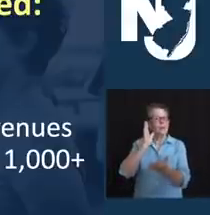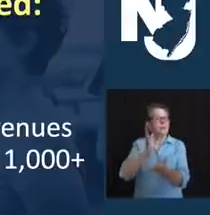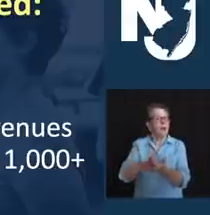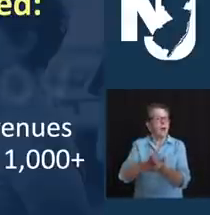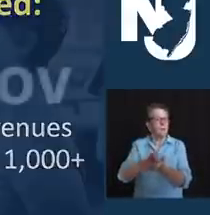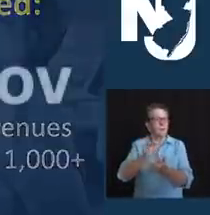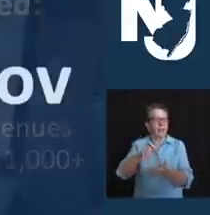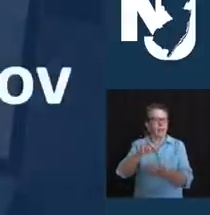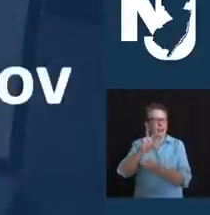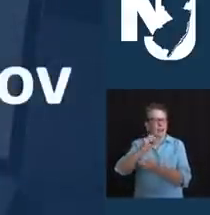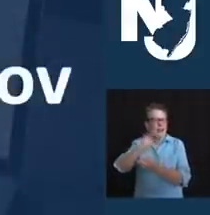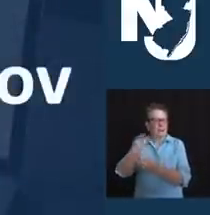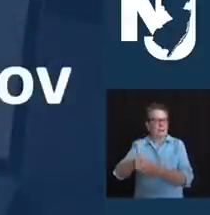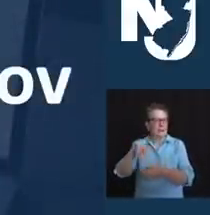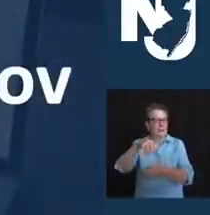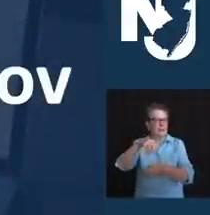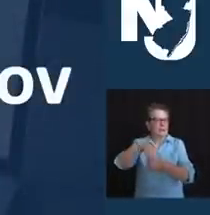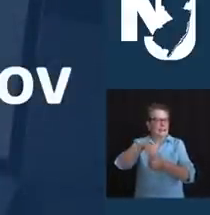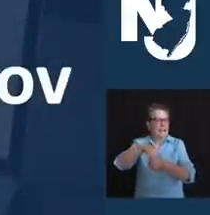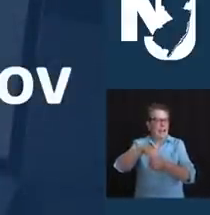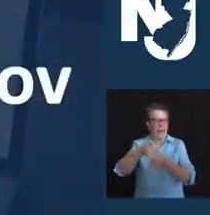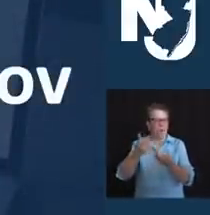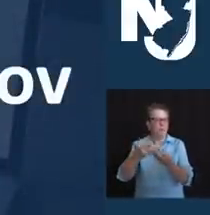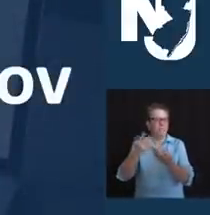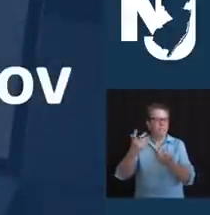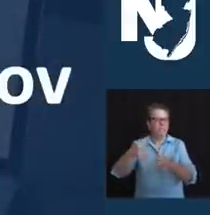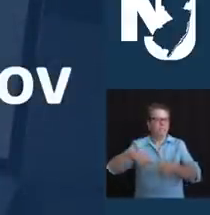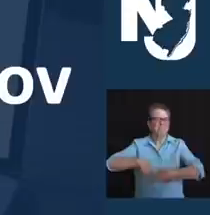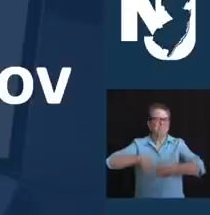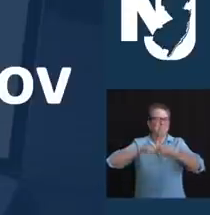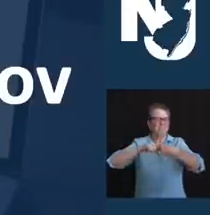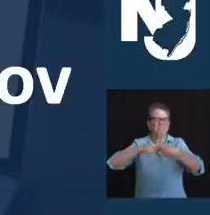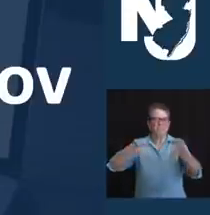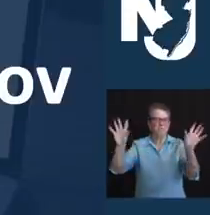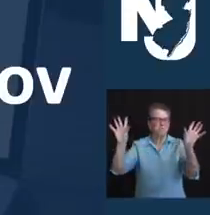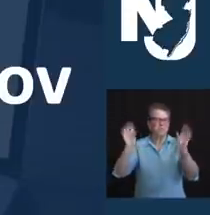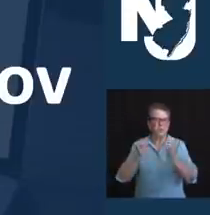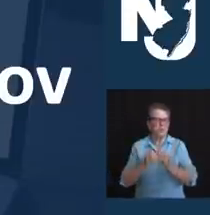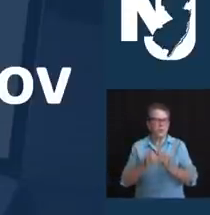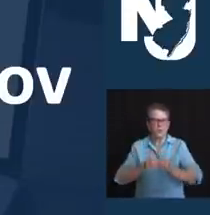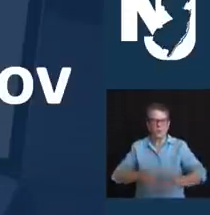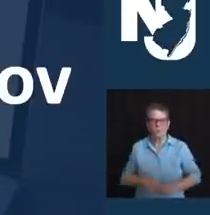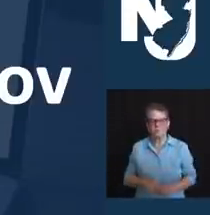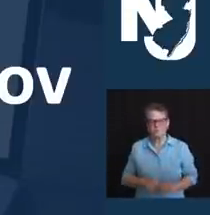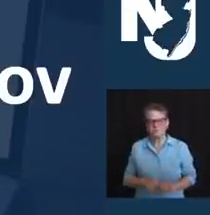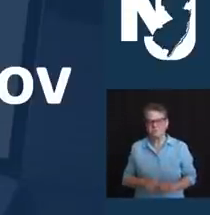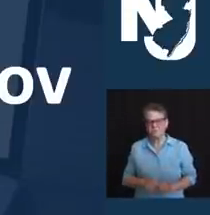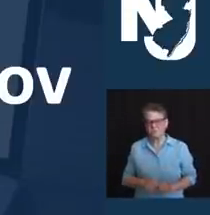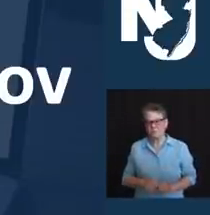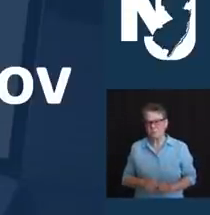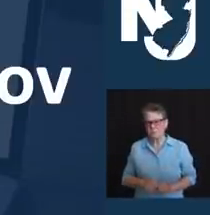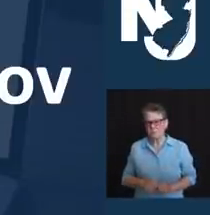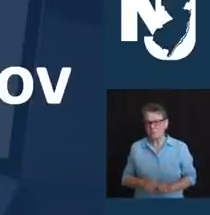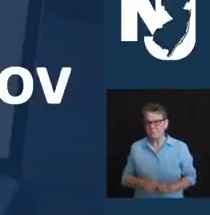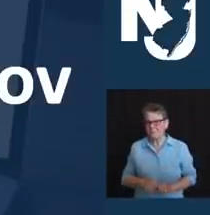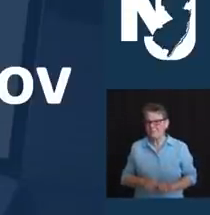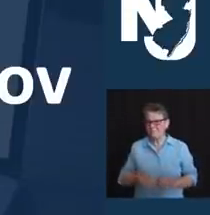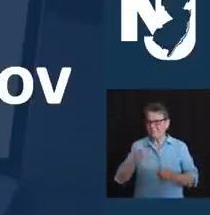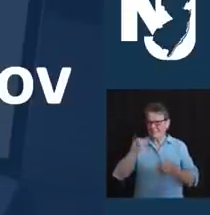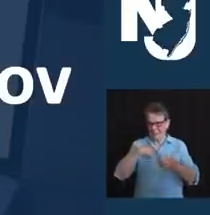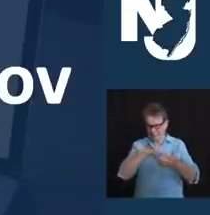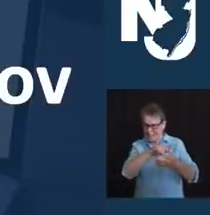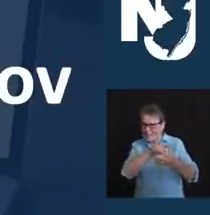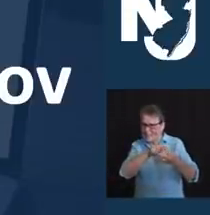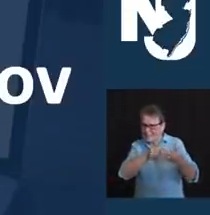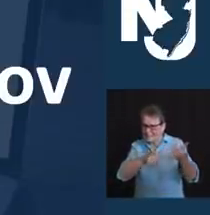So these steps, when all added together, are the clearest signs of our commitment to carefully and deliberately reopening our